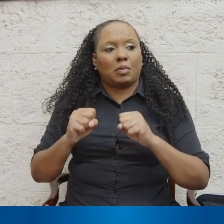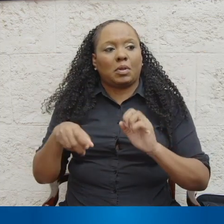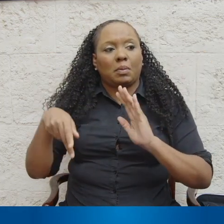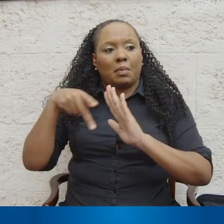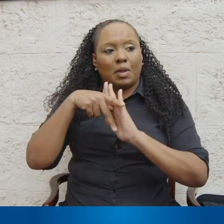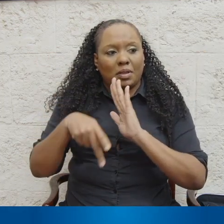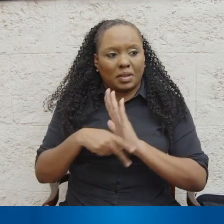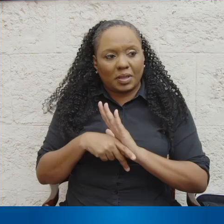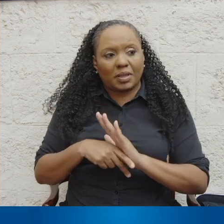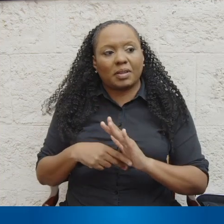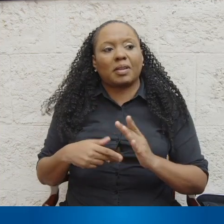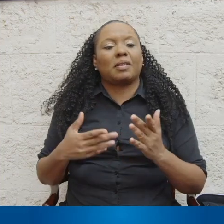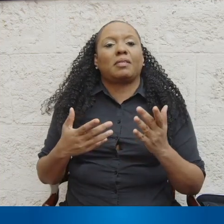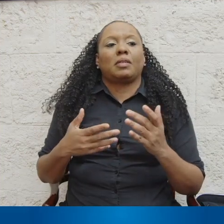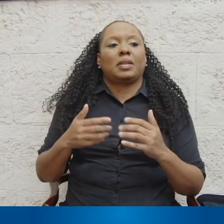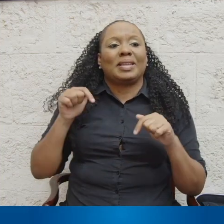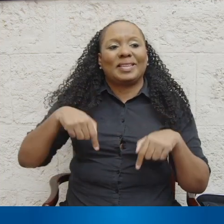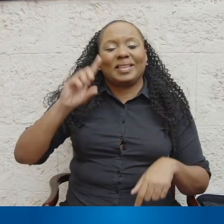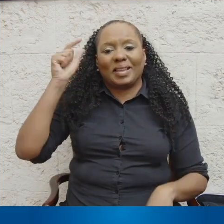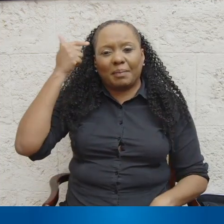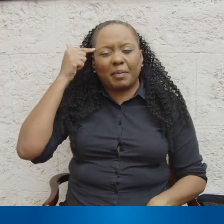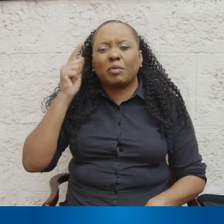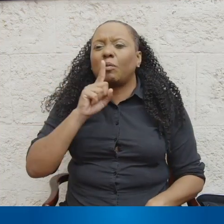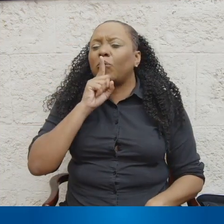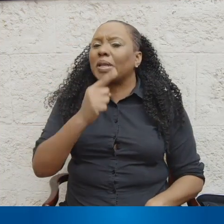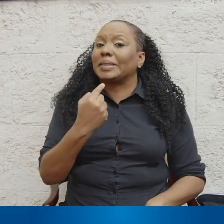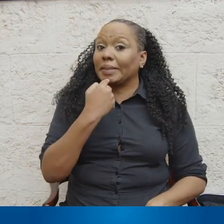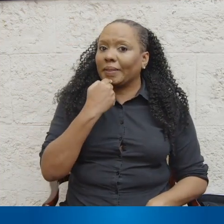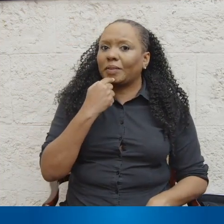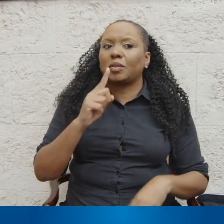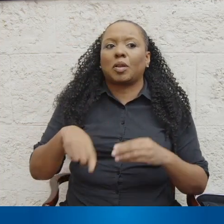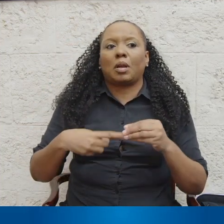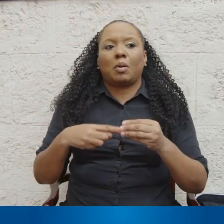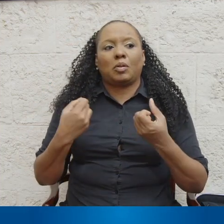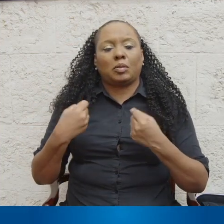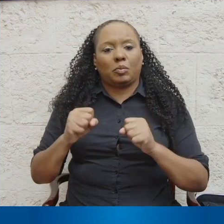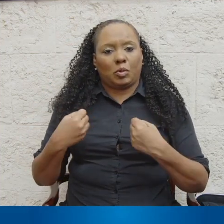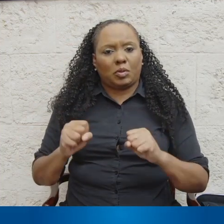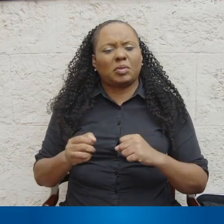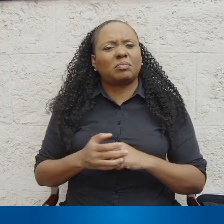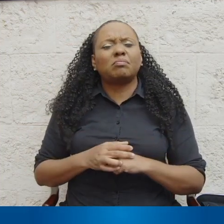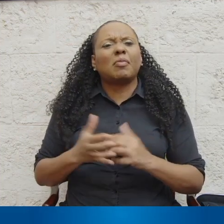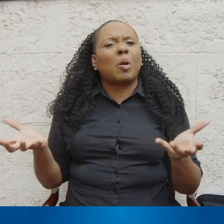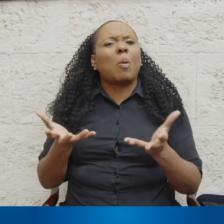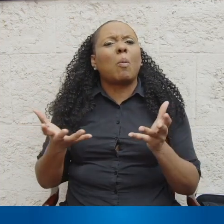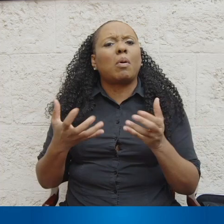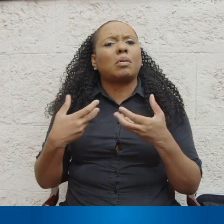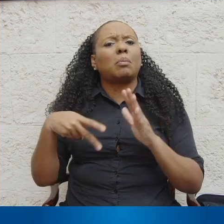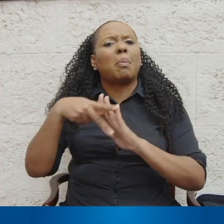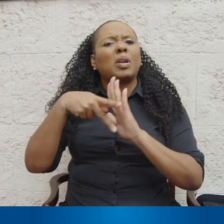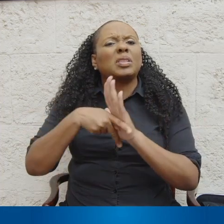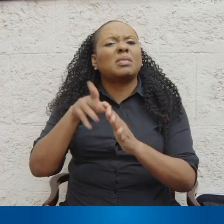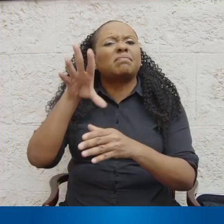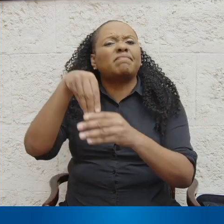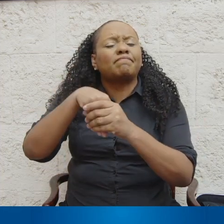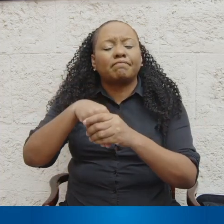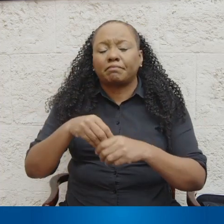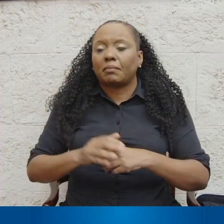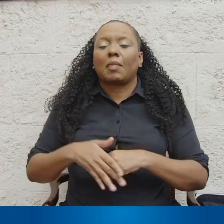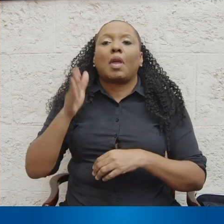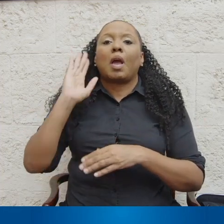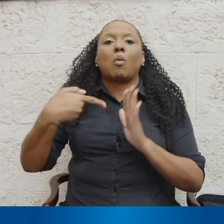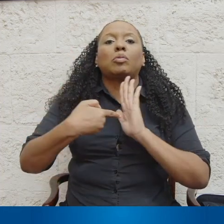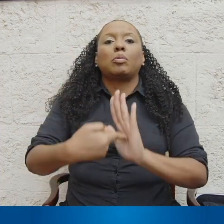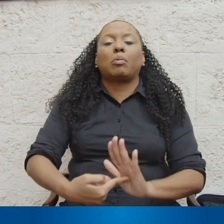sport at sports. This sports policy will provide a roadmap and a framework for government over the next